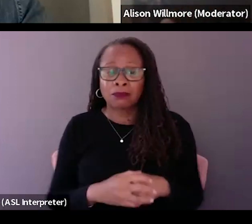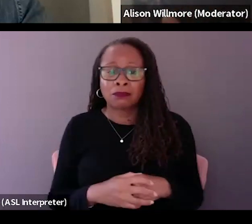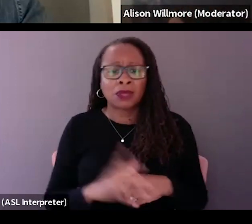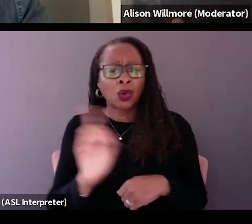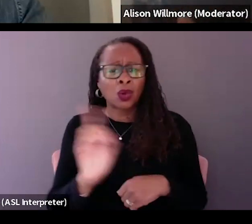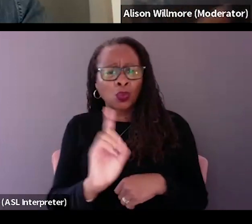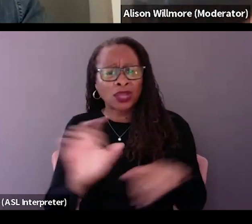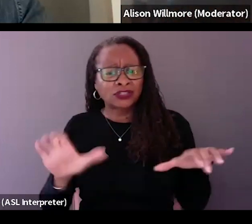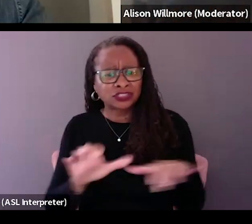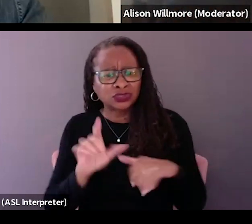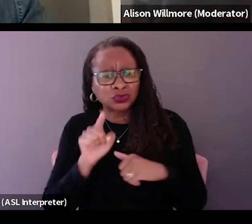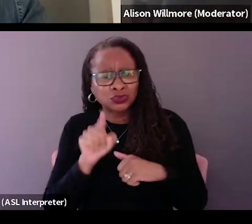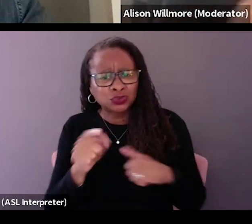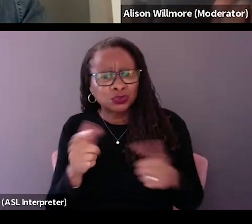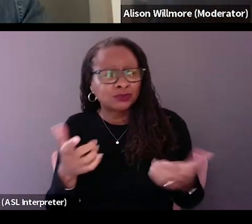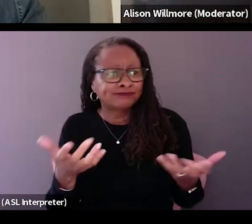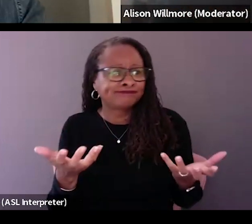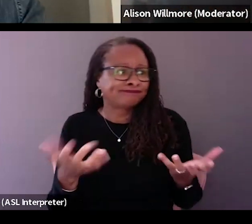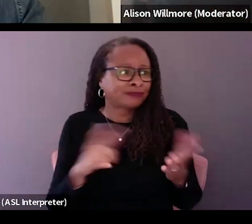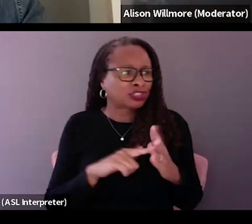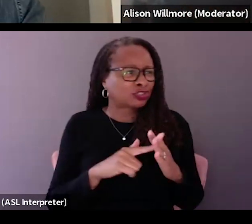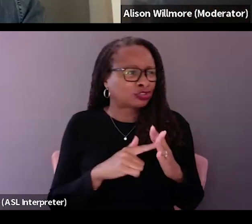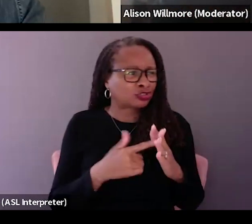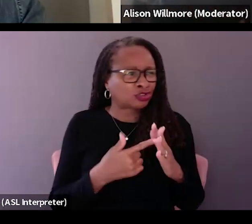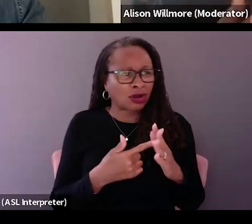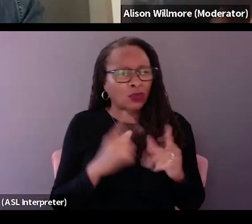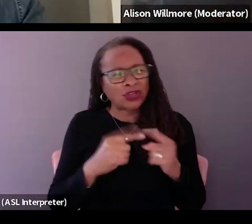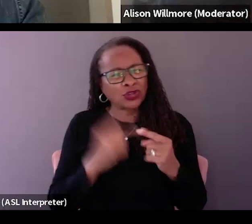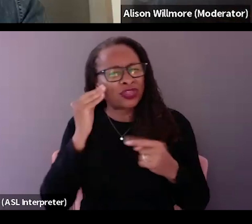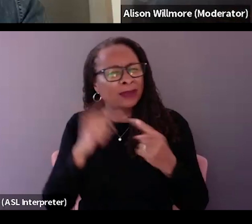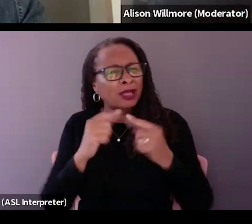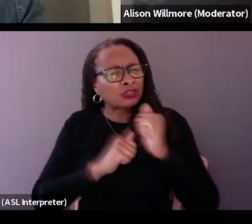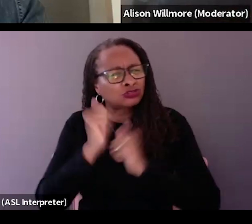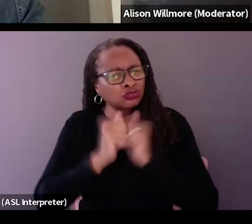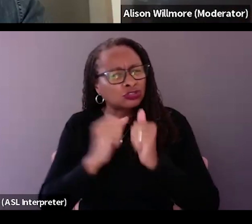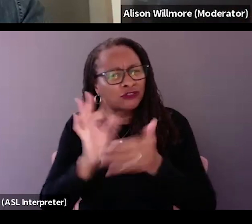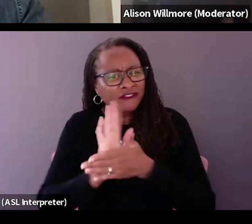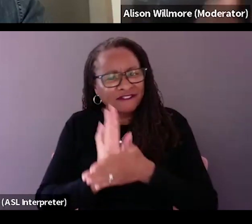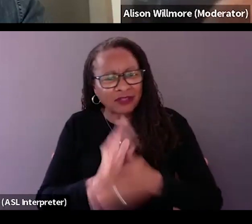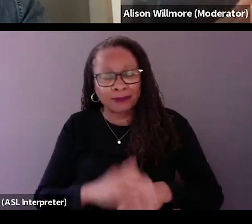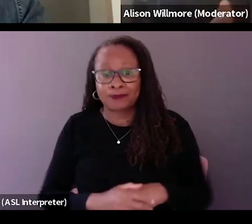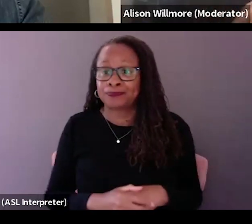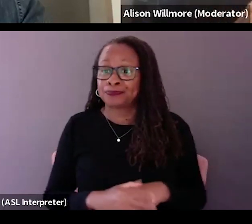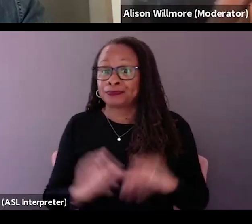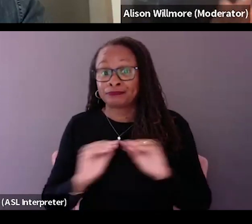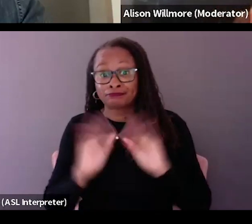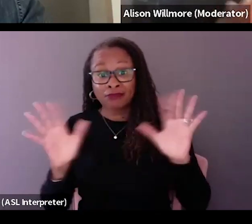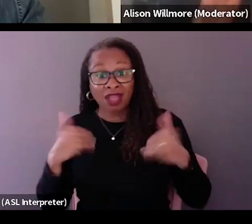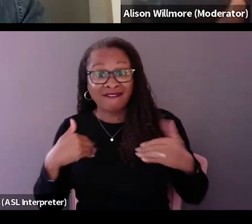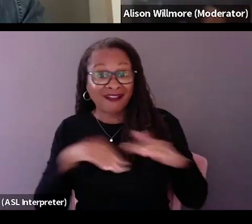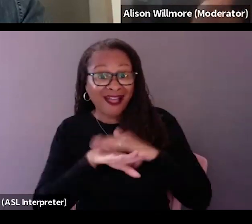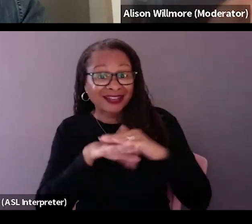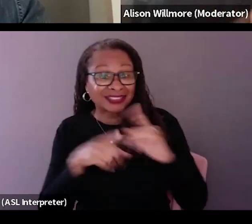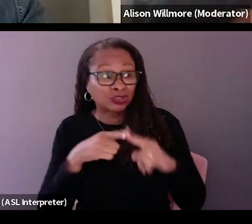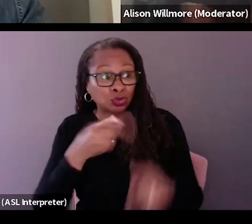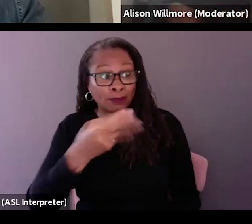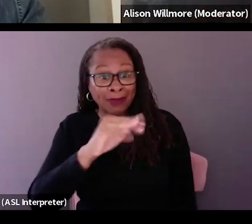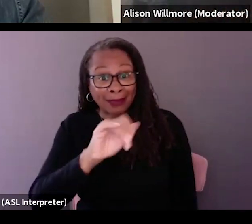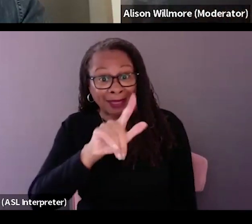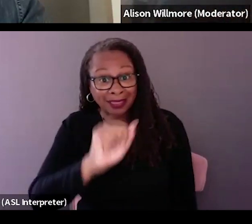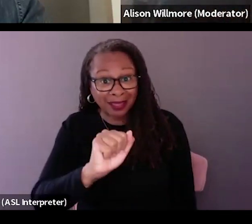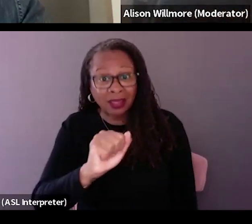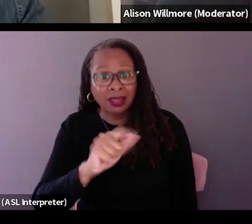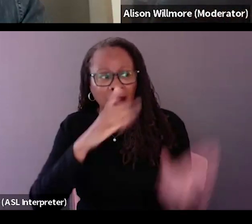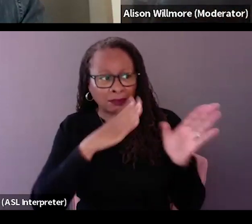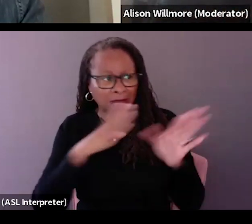it'd be structured? You obviously had access to her and you were going to do interviews, but like, what did you think the film would look like? How did you start to